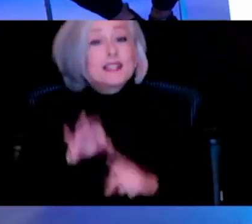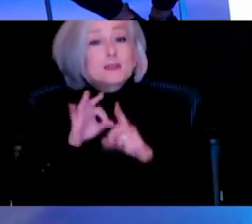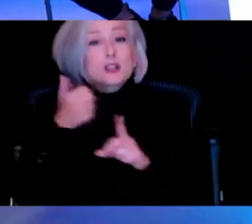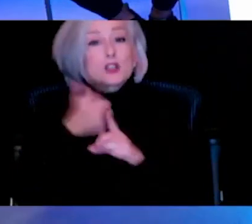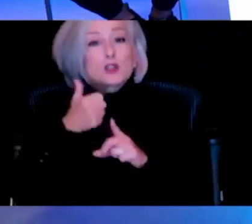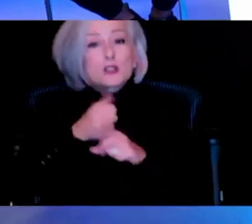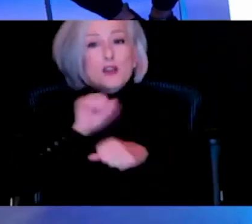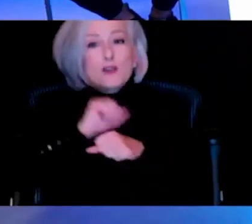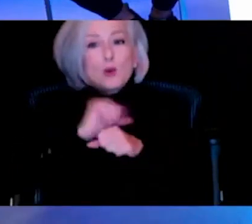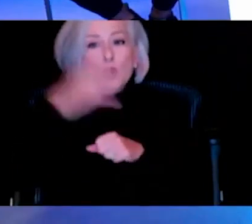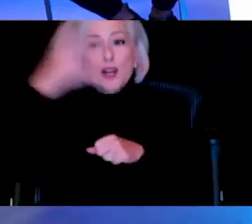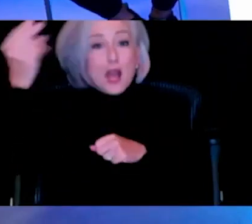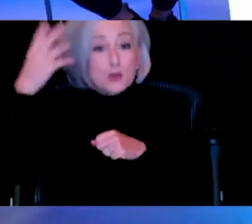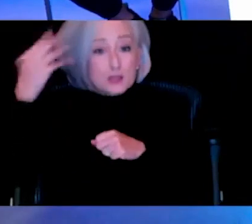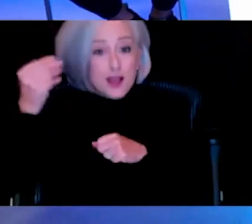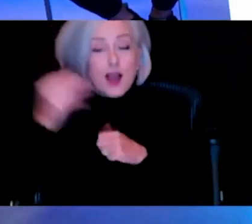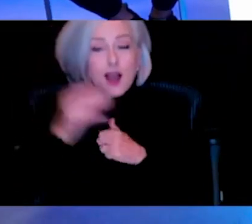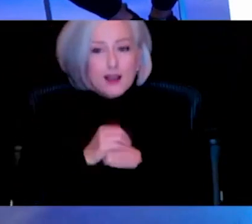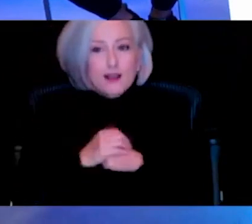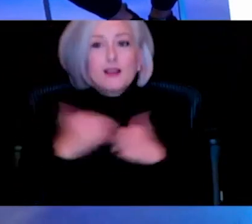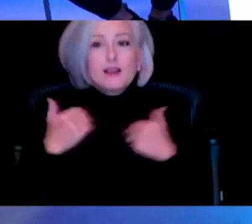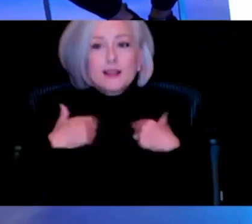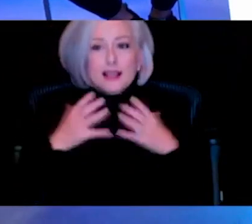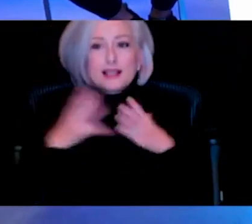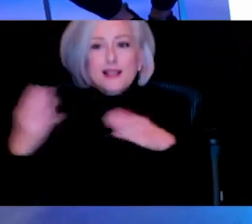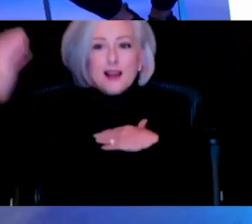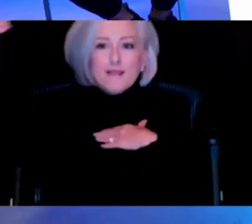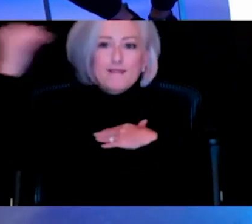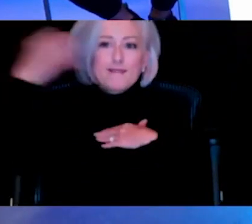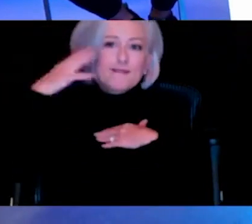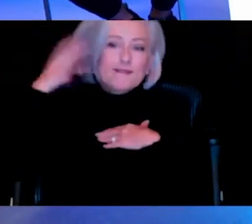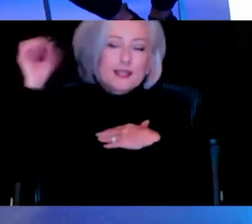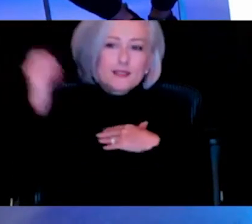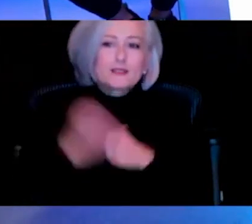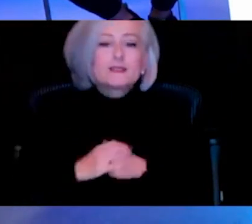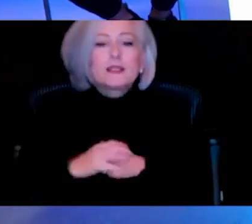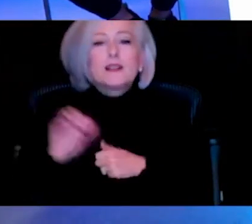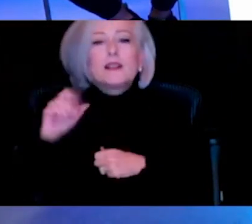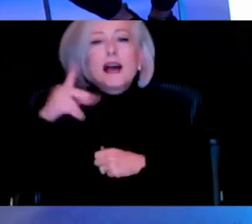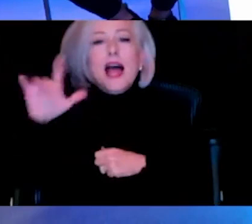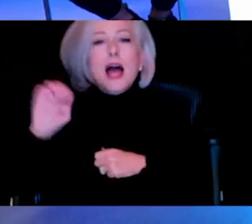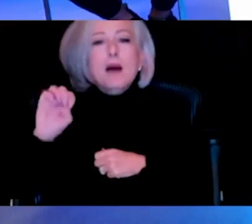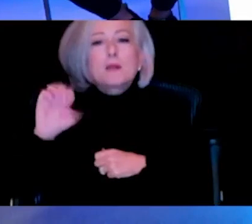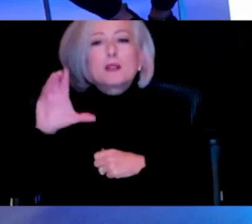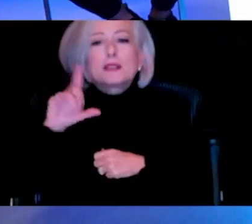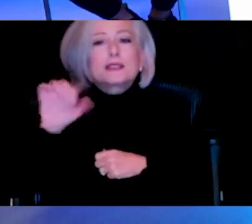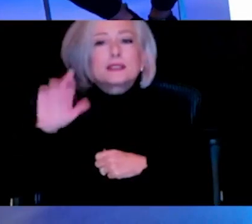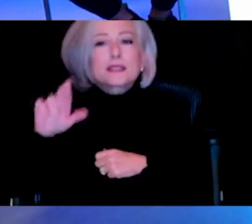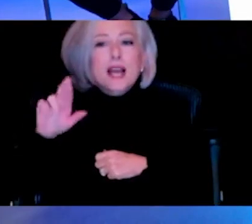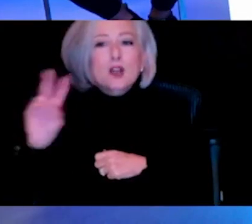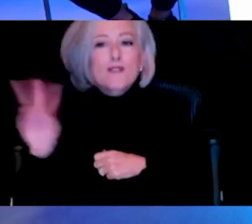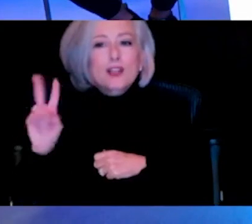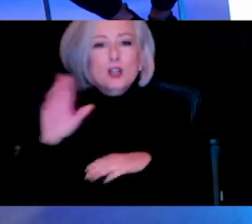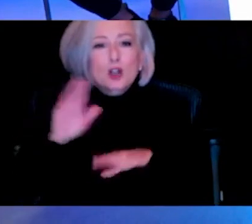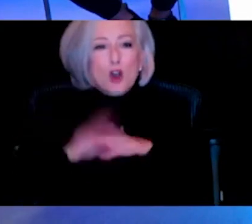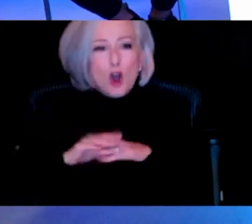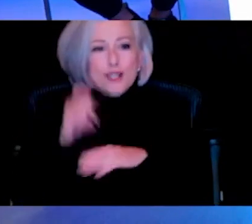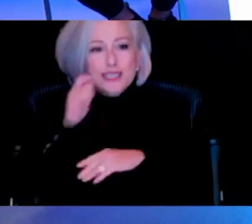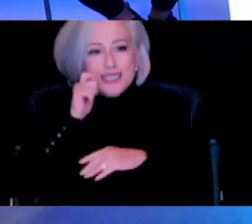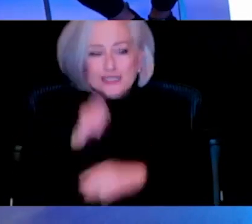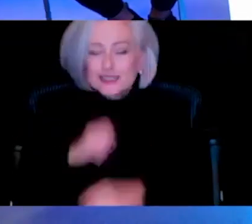sun and has a lot of exposure. Angela wants to know, how about apple cider vinegar on the skin? Have you heard of that one? Yes, I